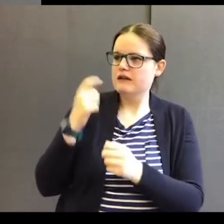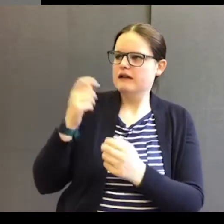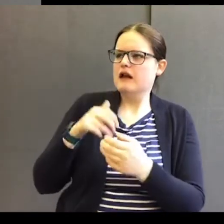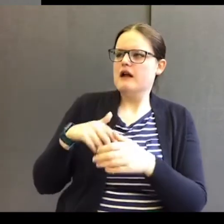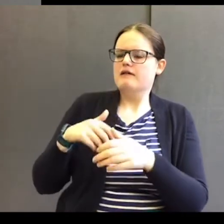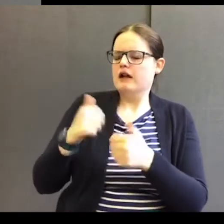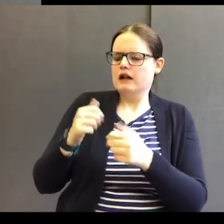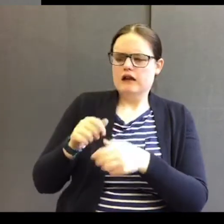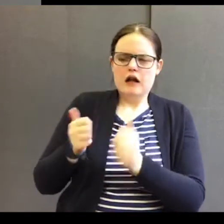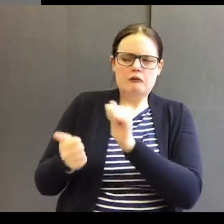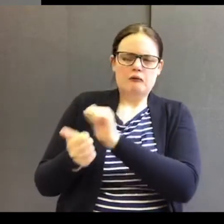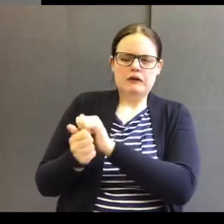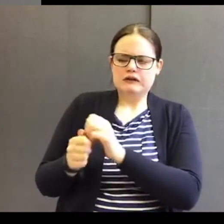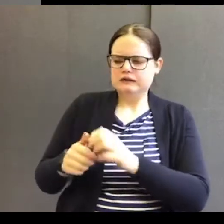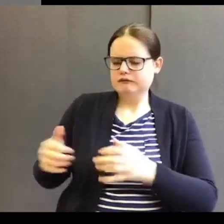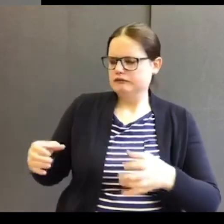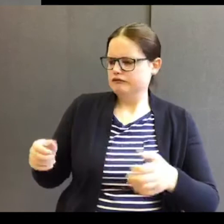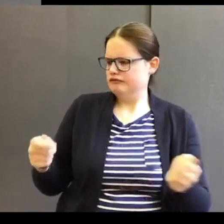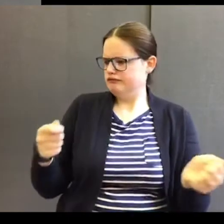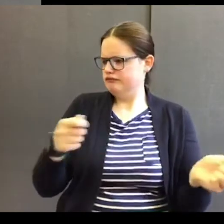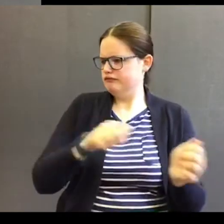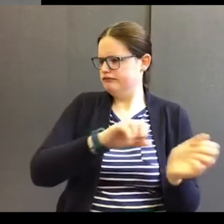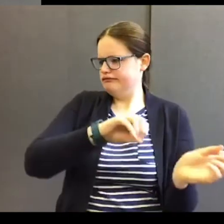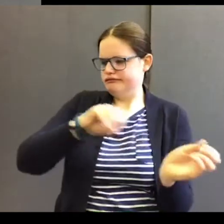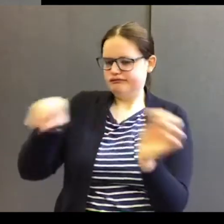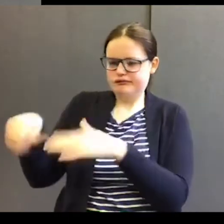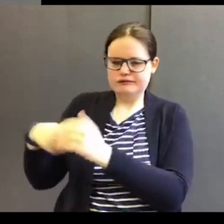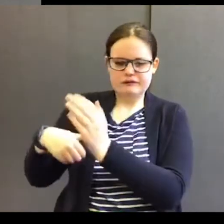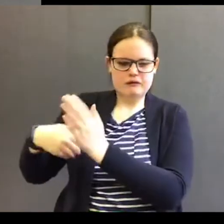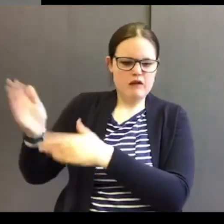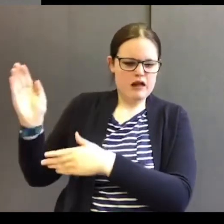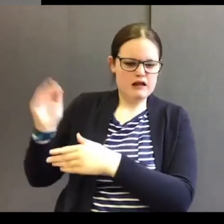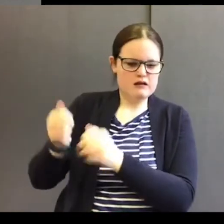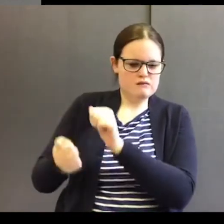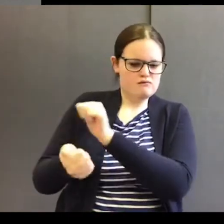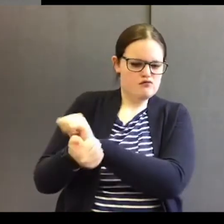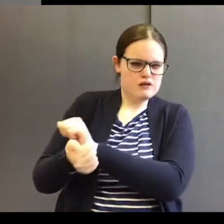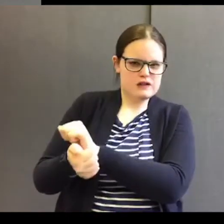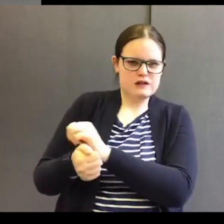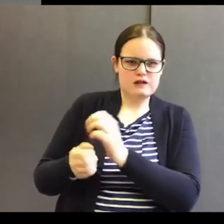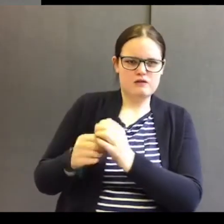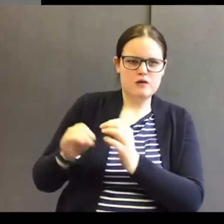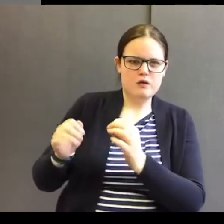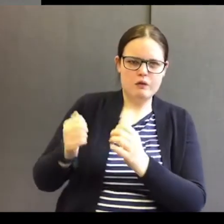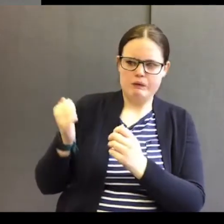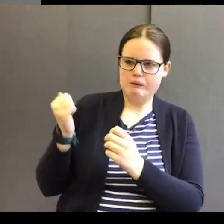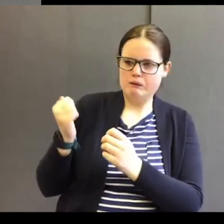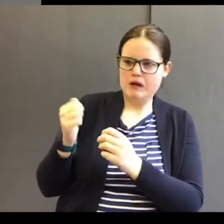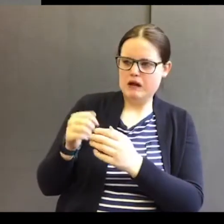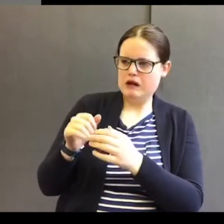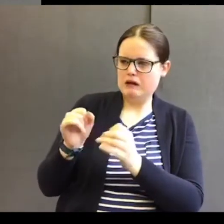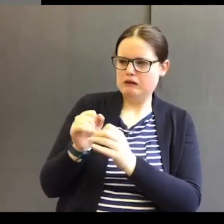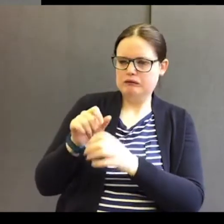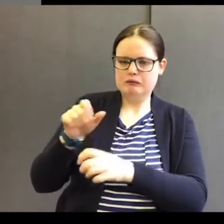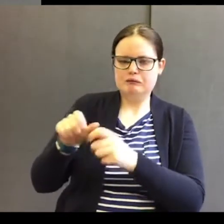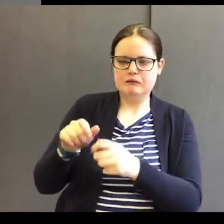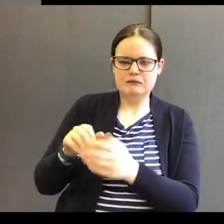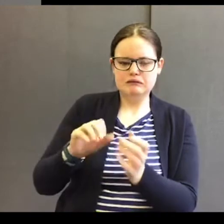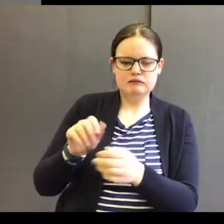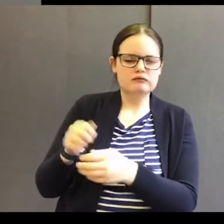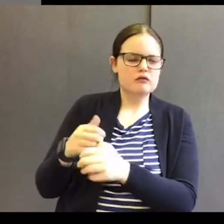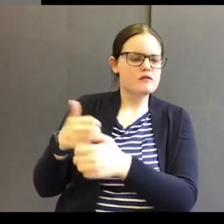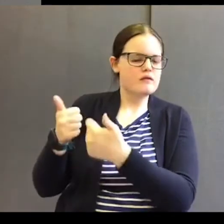could think of. Let's just round them up, put them away with the criminals. That will do the